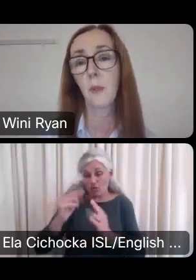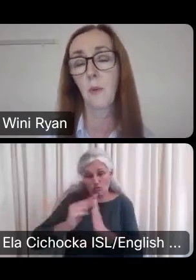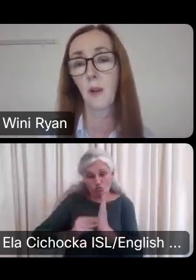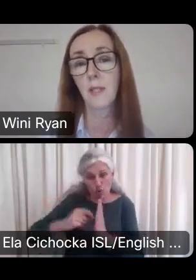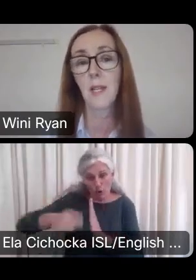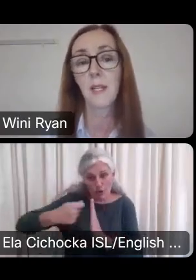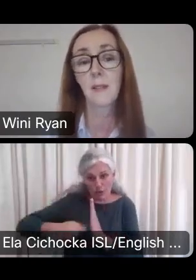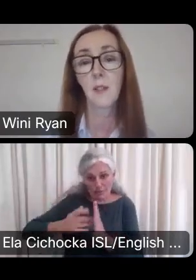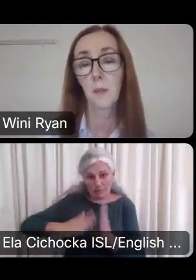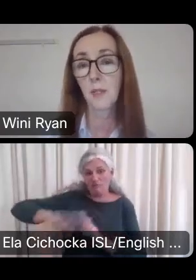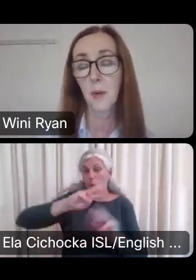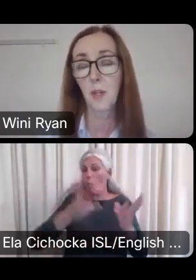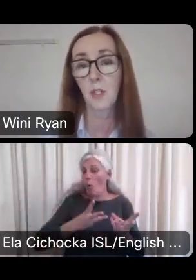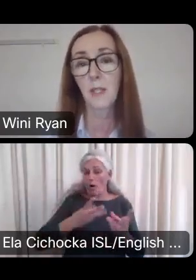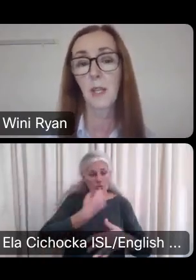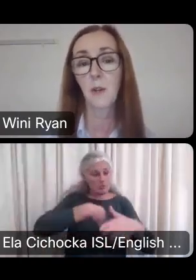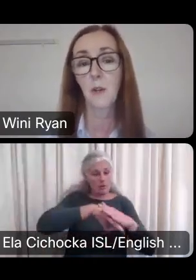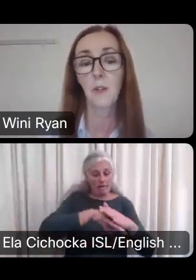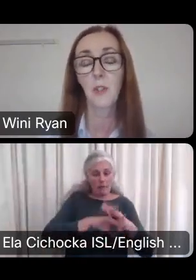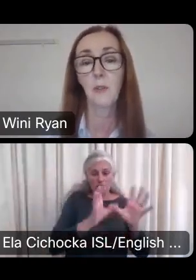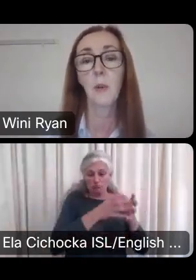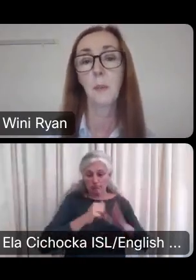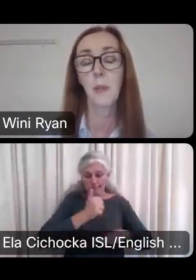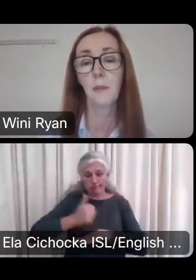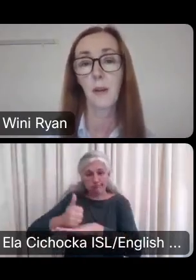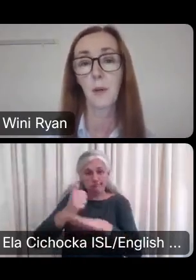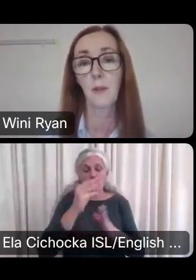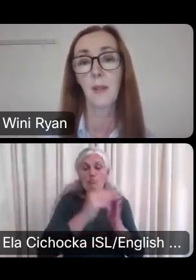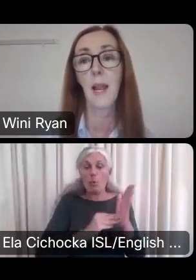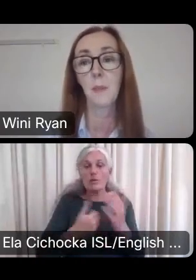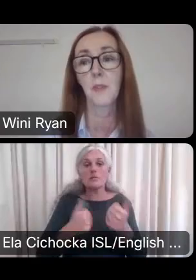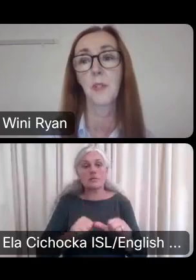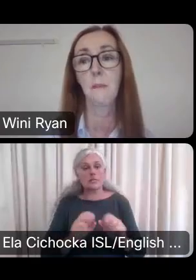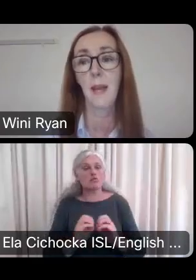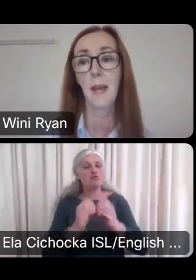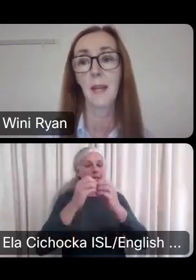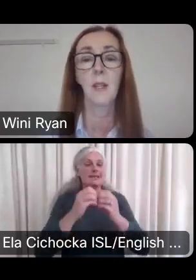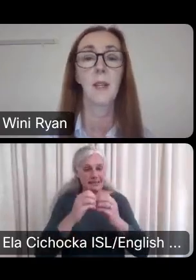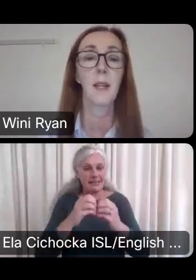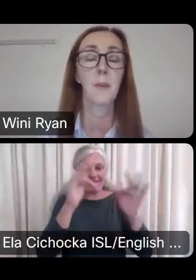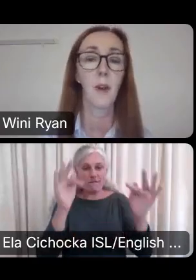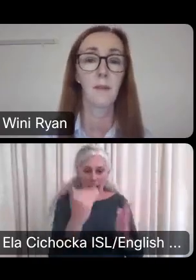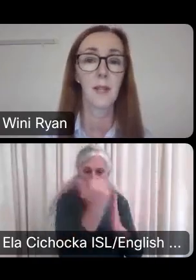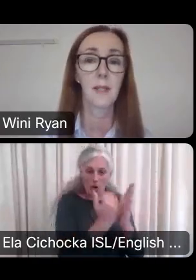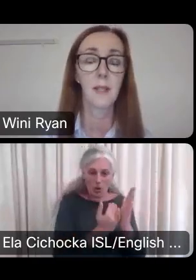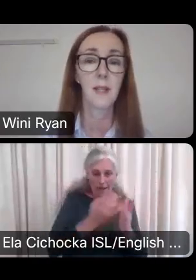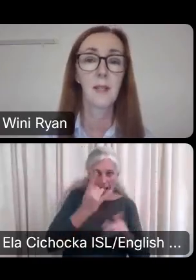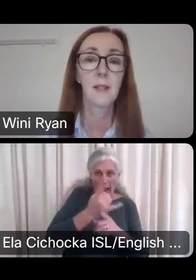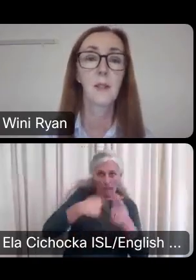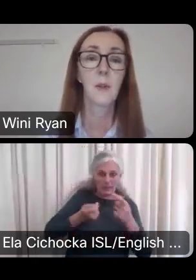all over the world set up this project in order to come up with a framework that helps us to manage